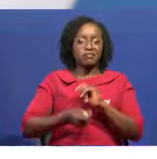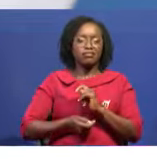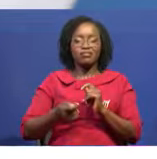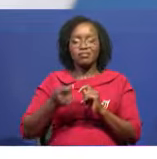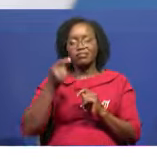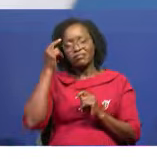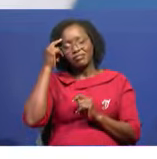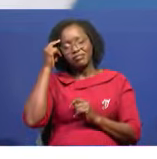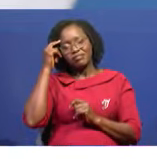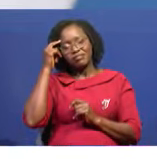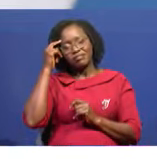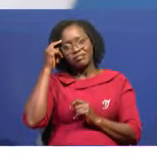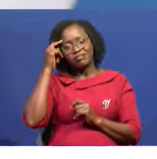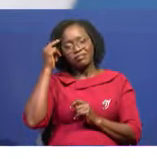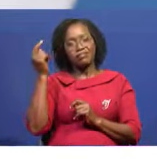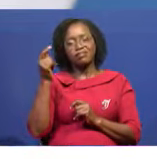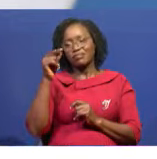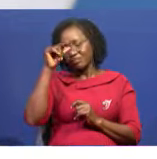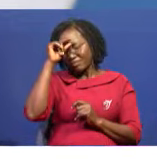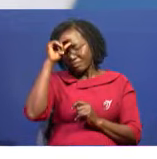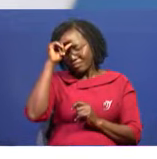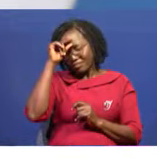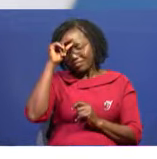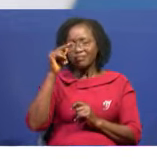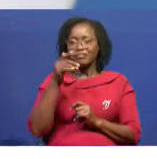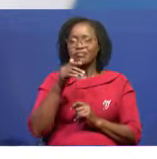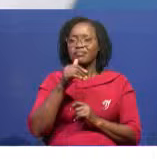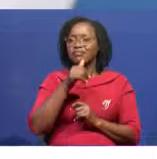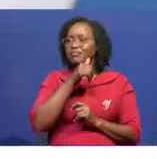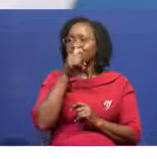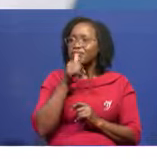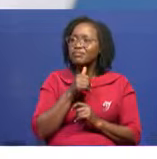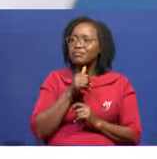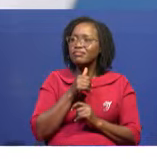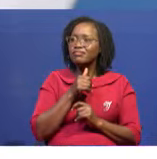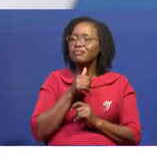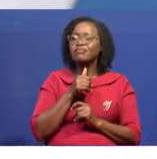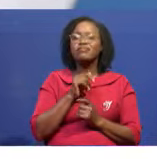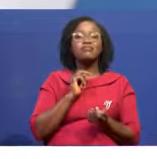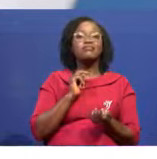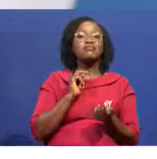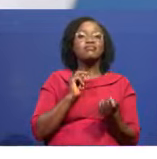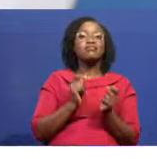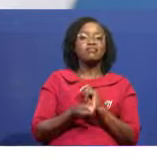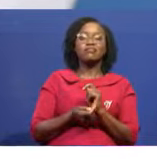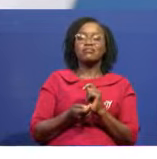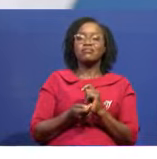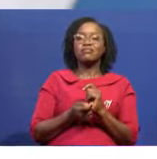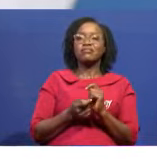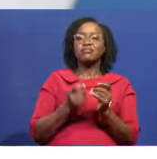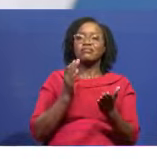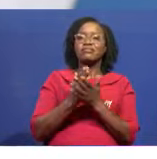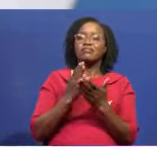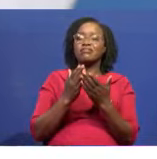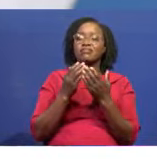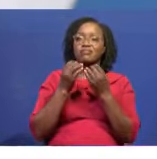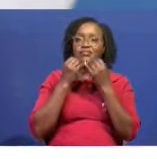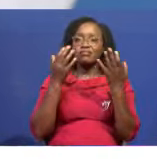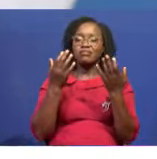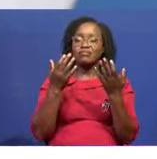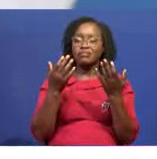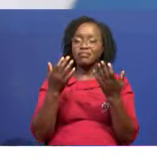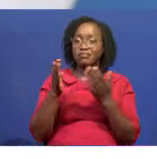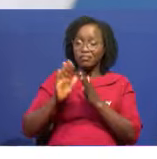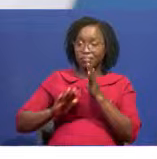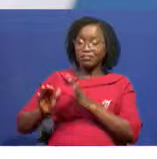of, serikali ni sirikali is going to change, so that you stop holding back information thinking that